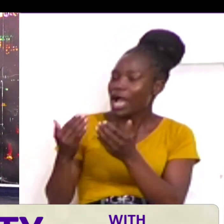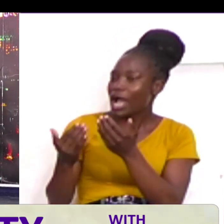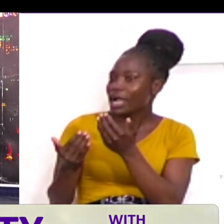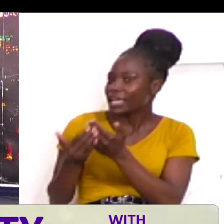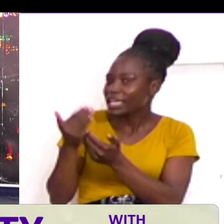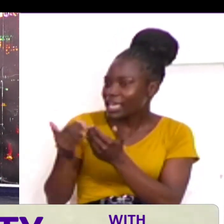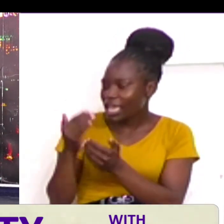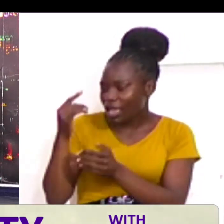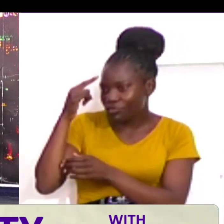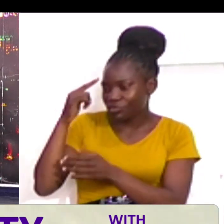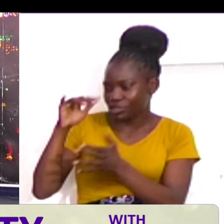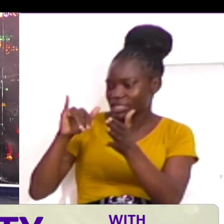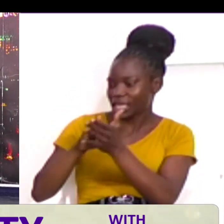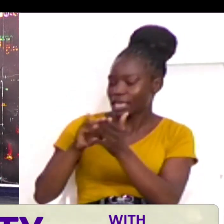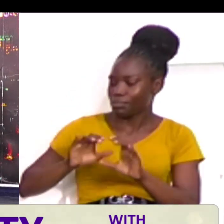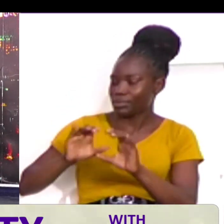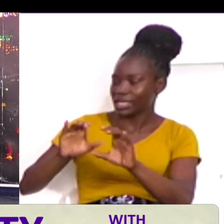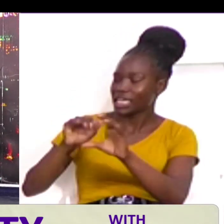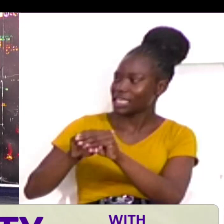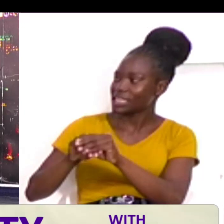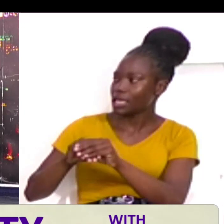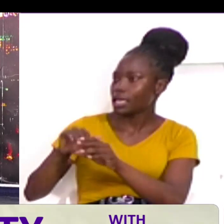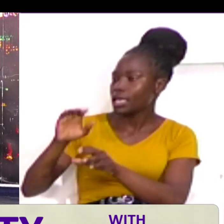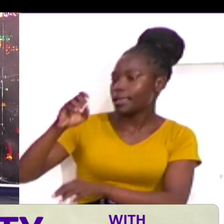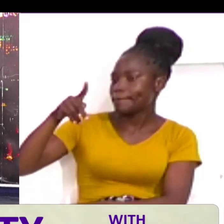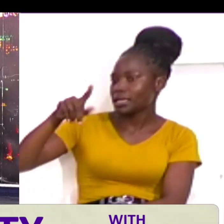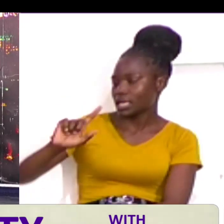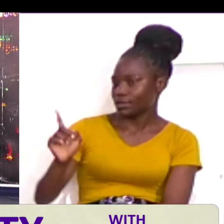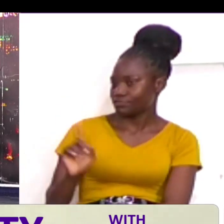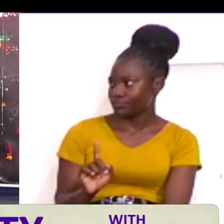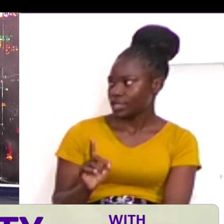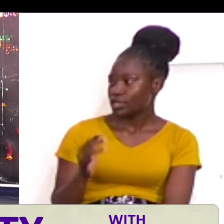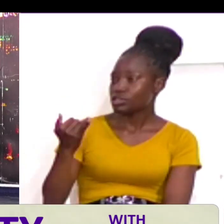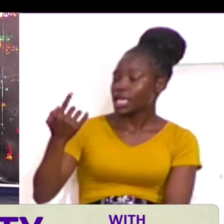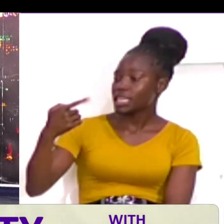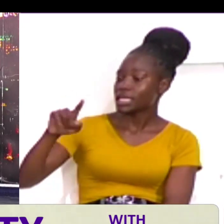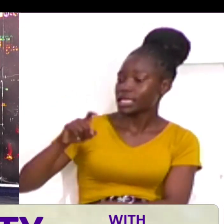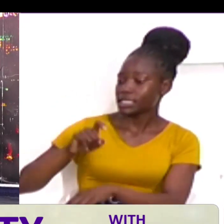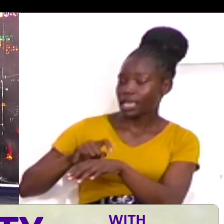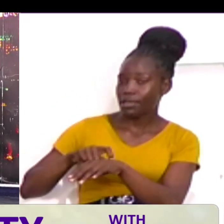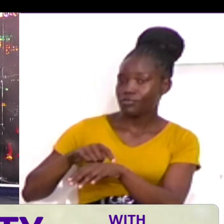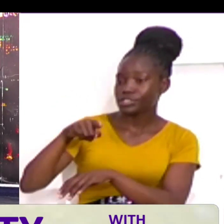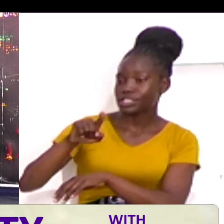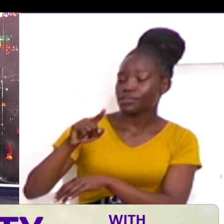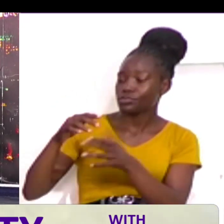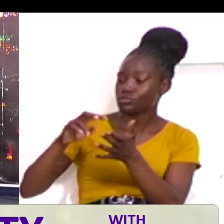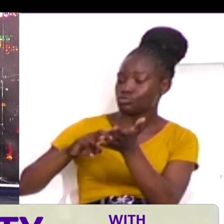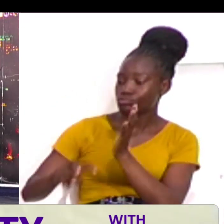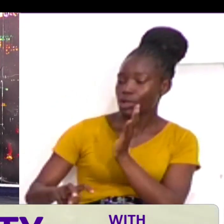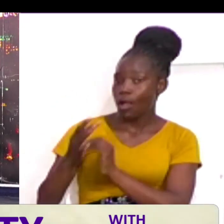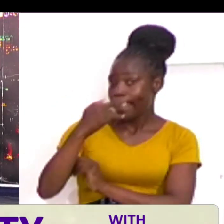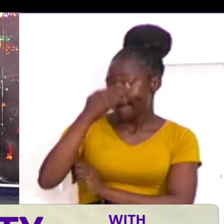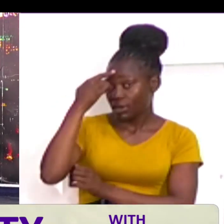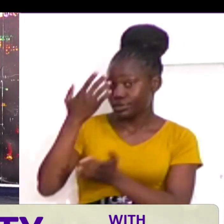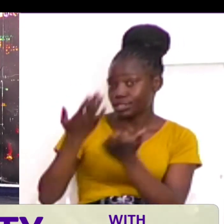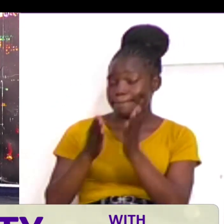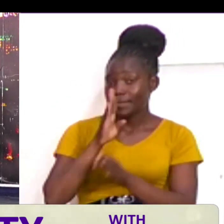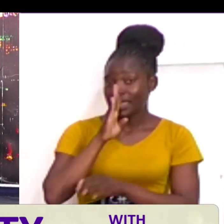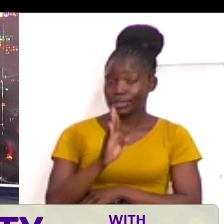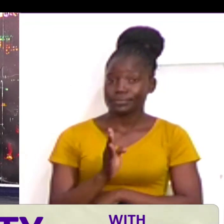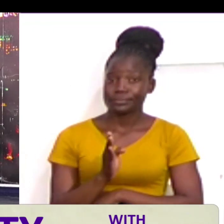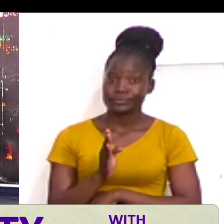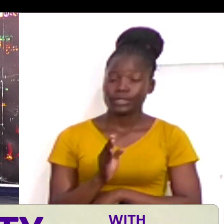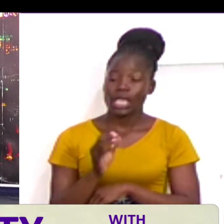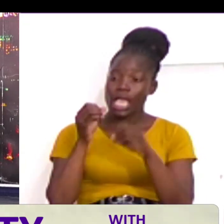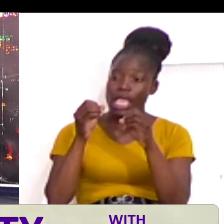the Premier League. Right. So I think it is the right time for him to leave, because if